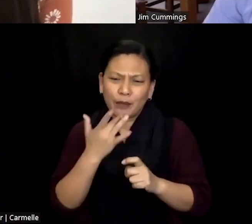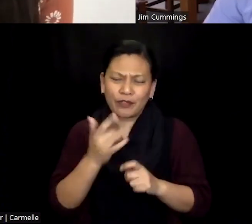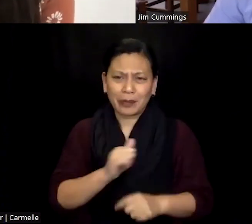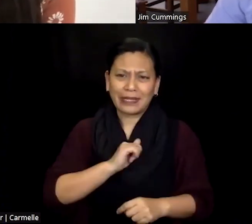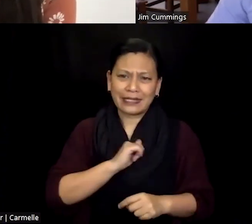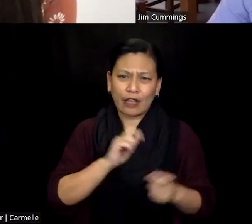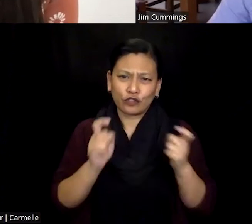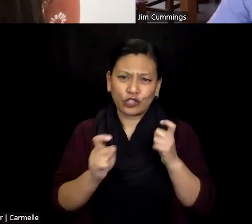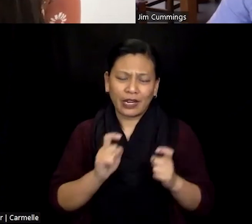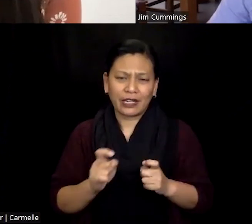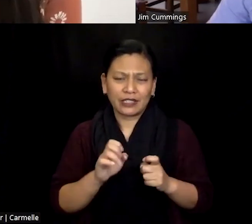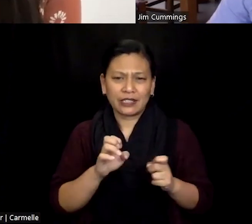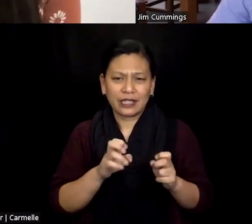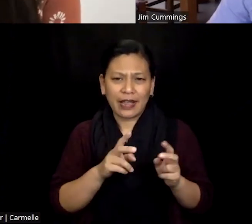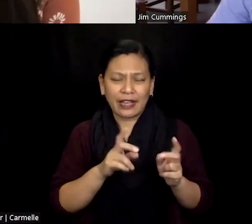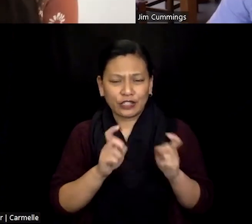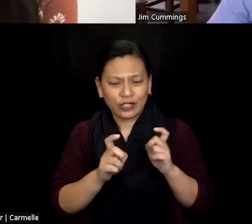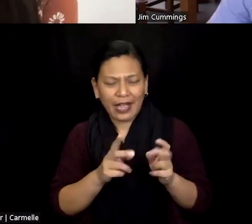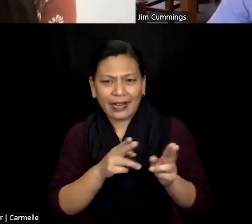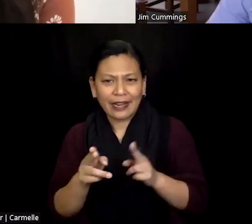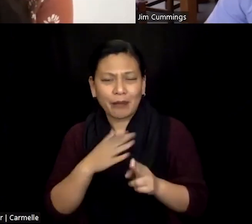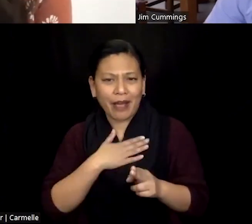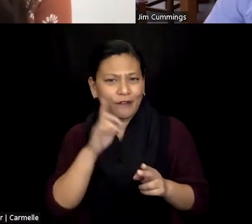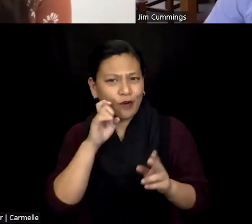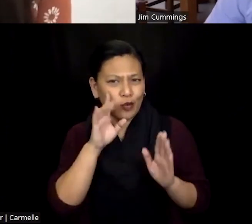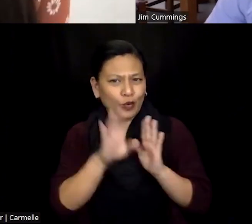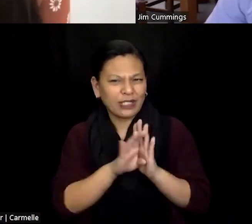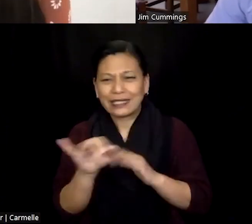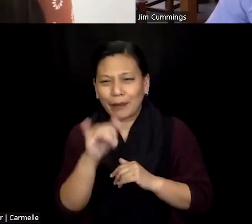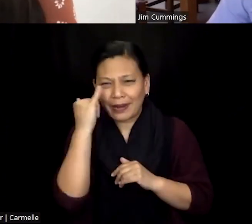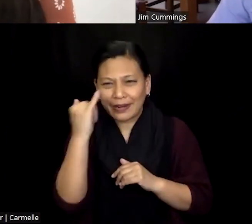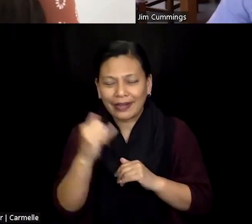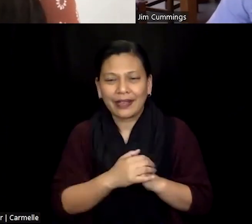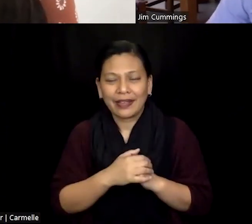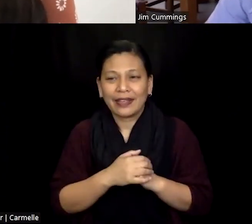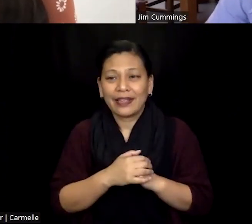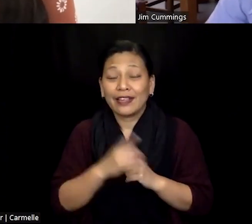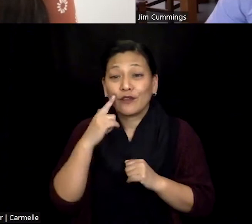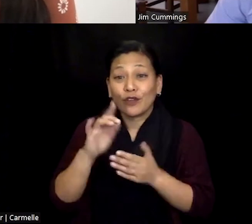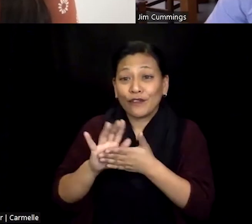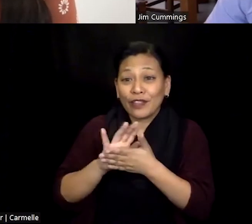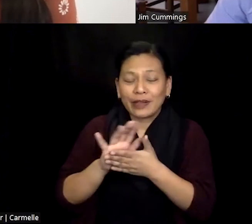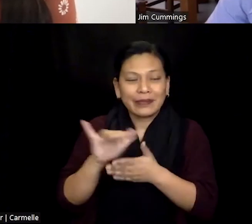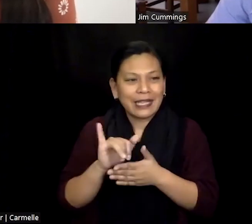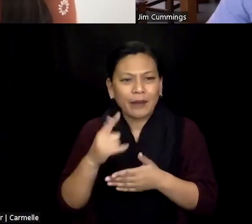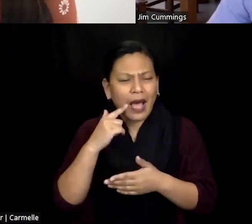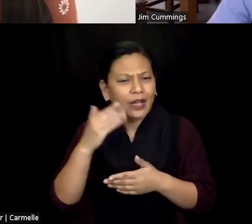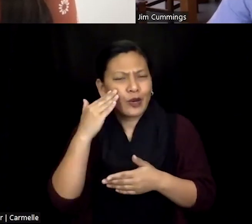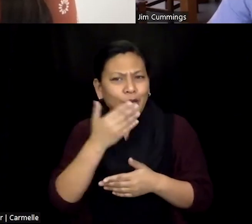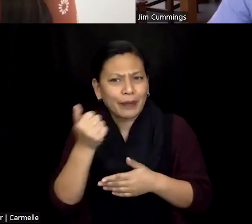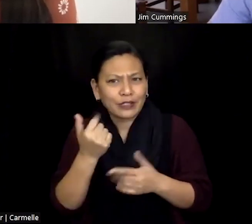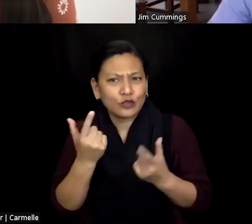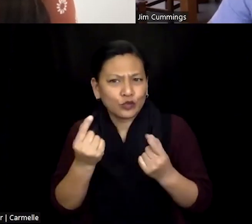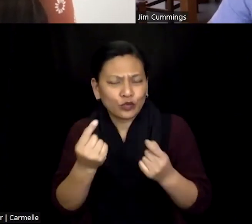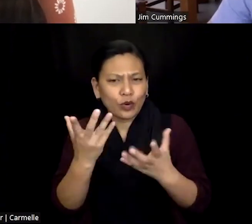do that. Thank you very much. and so if you know how to do it, then do it. You know how you think you're going to look best. Sometimes you don't.